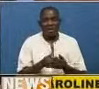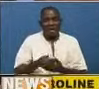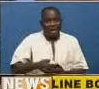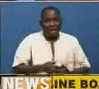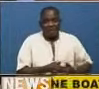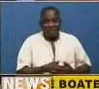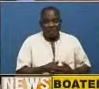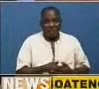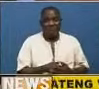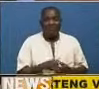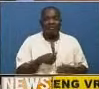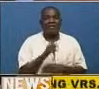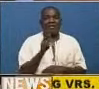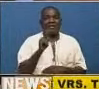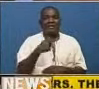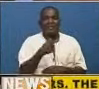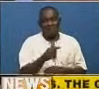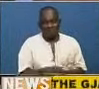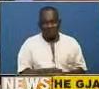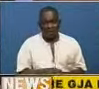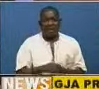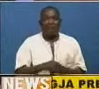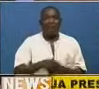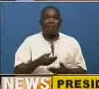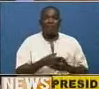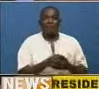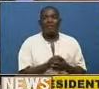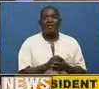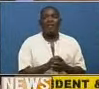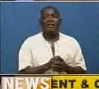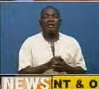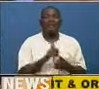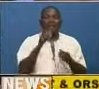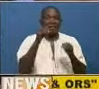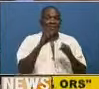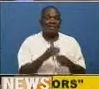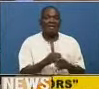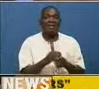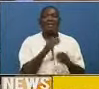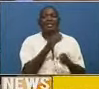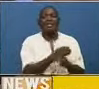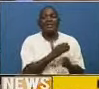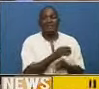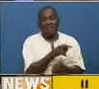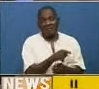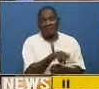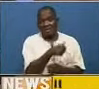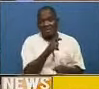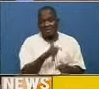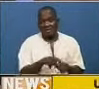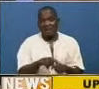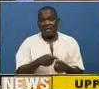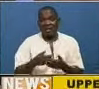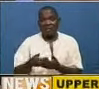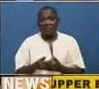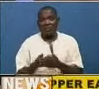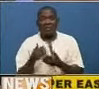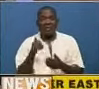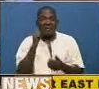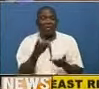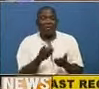baby is sent to KG, and the baby will be taken care of by the attendant. Anytime that the girl